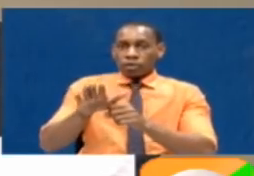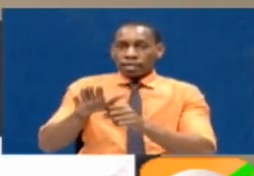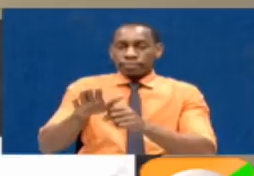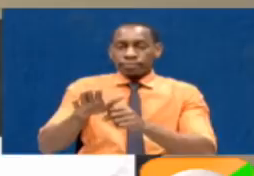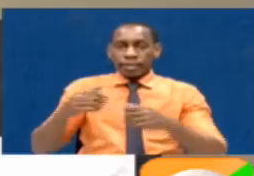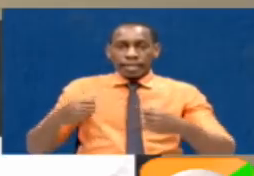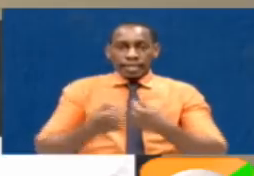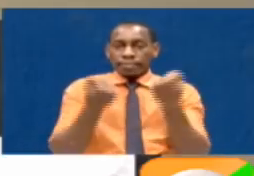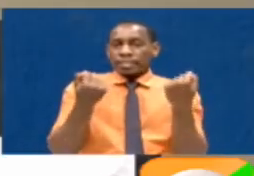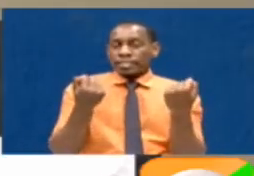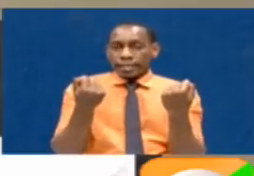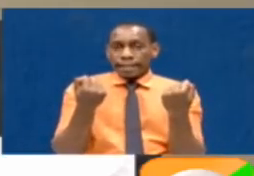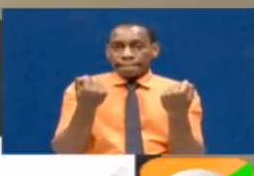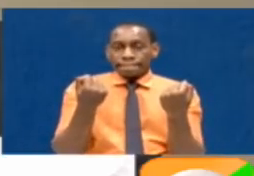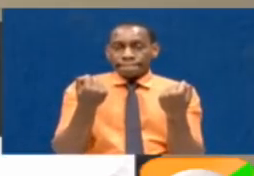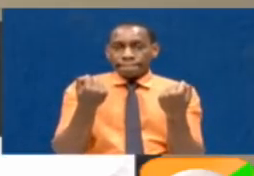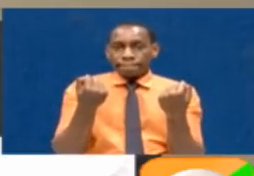emergency